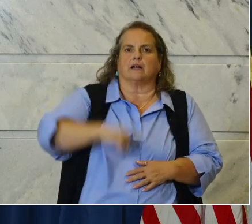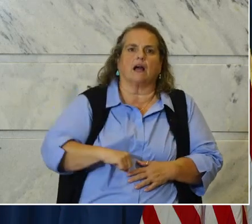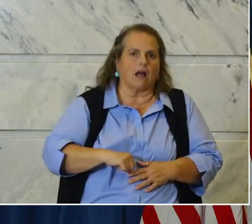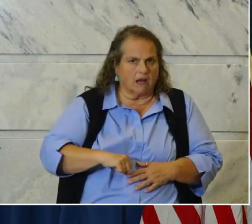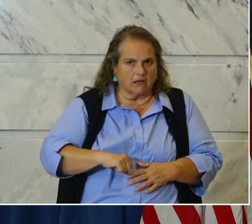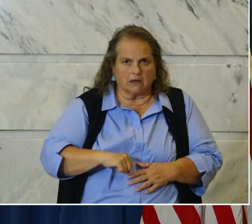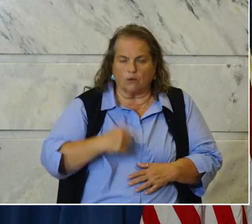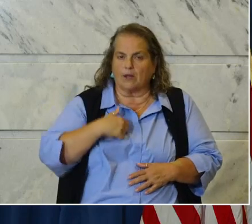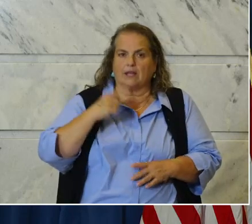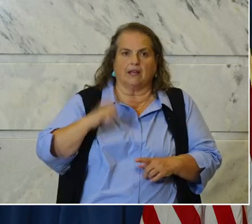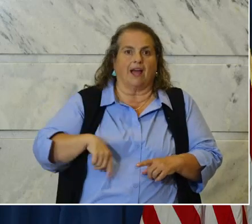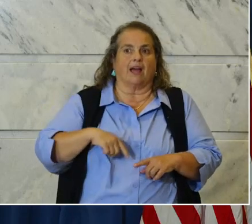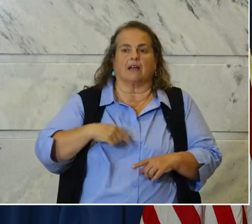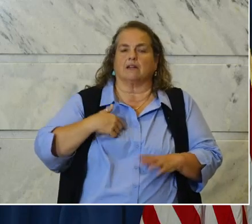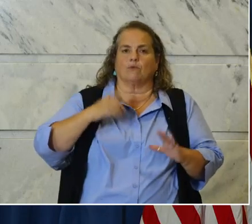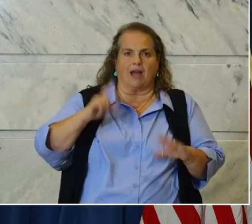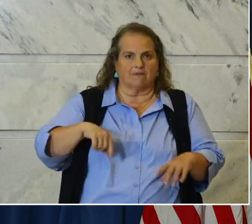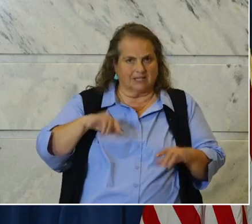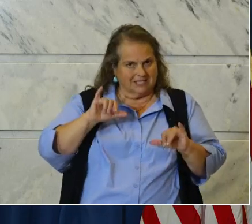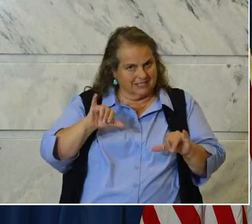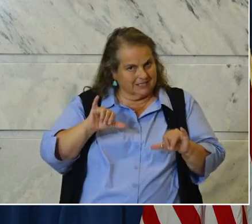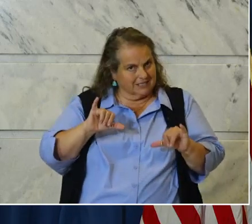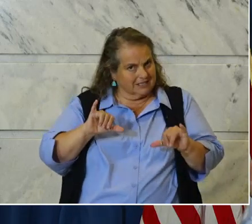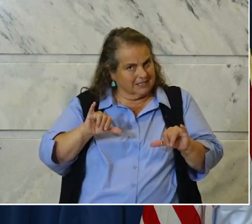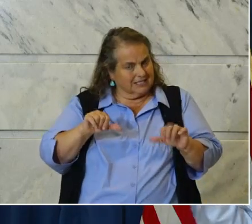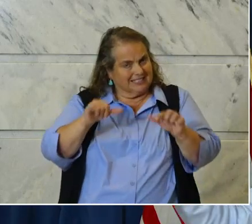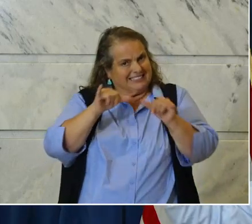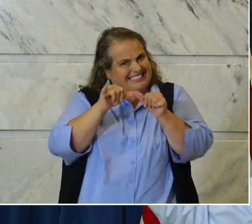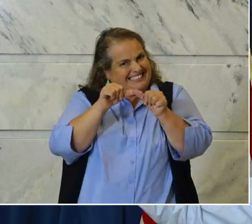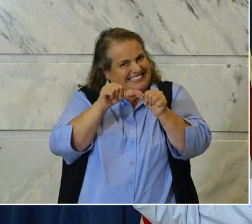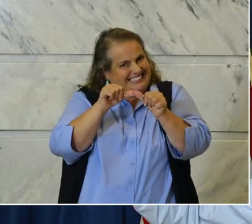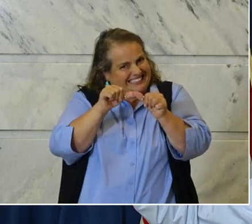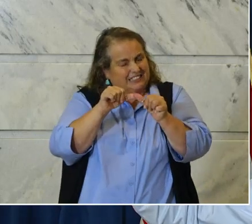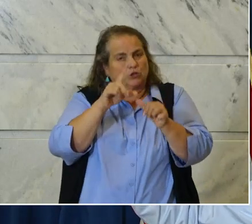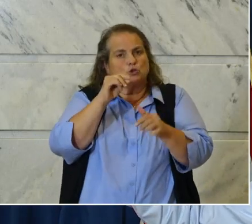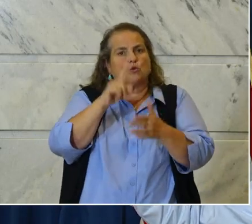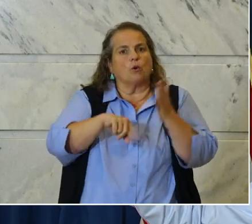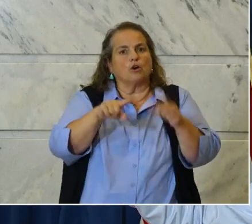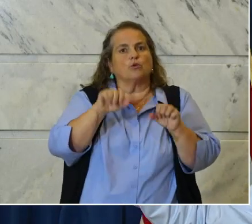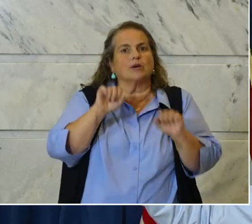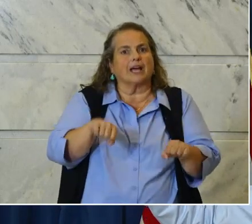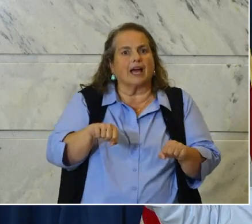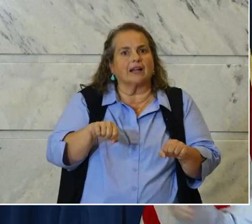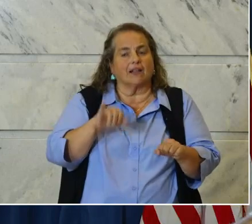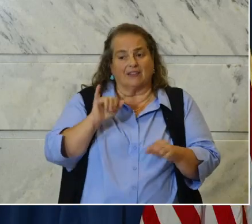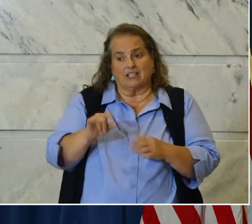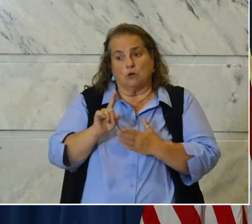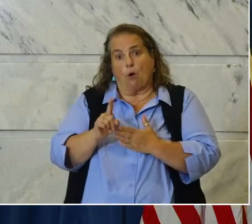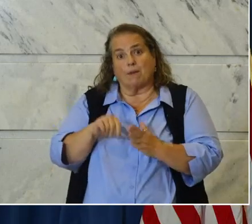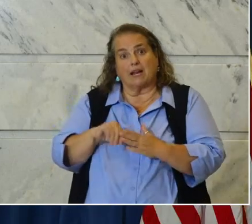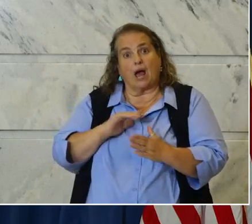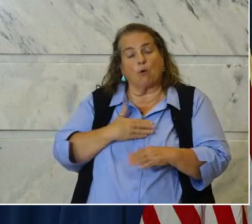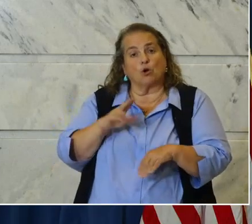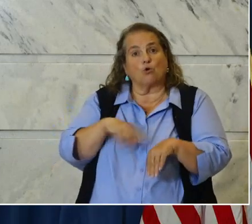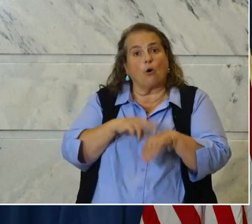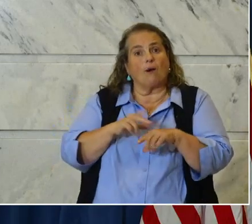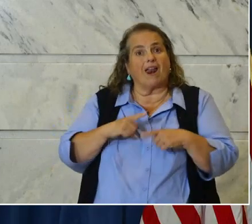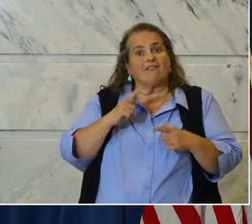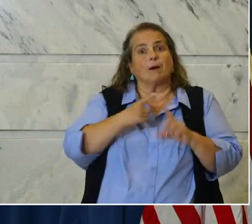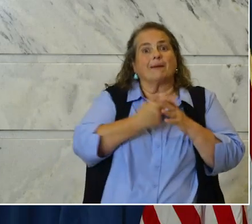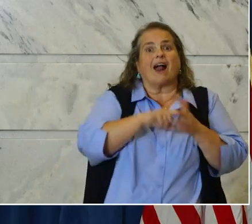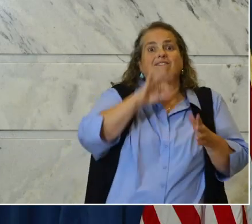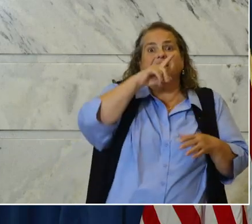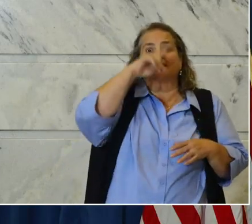our guard down until then. And we can't continue to let these moments in our normal lives, like the beginning of summer, the